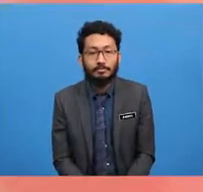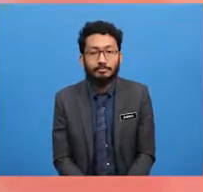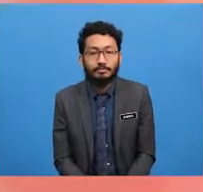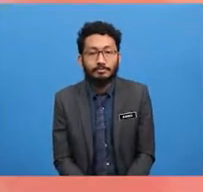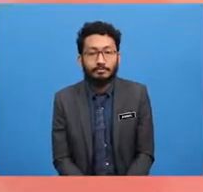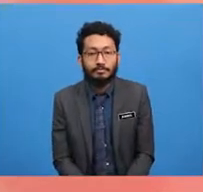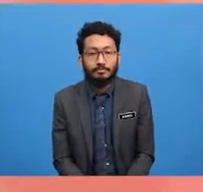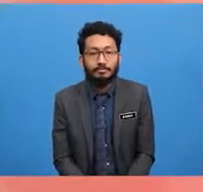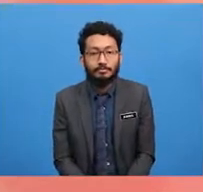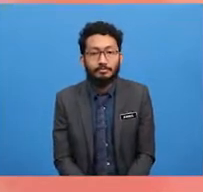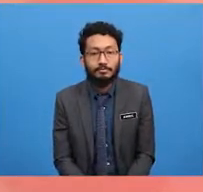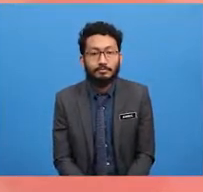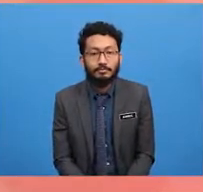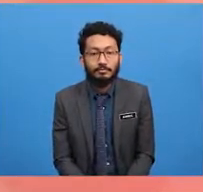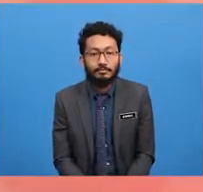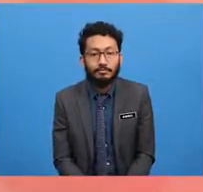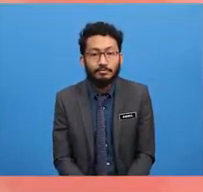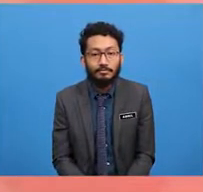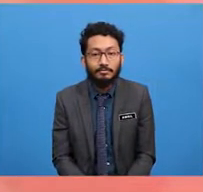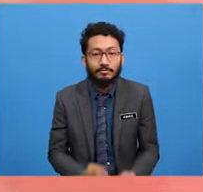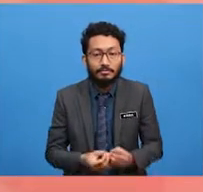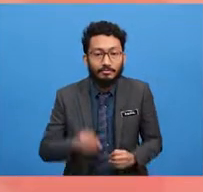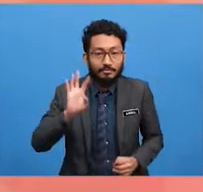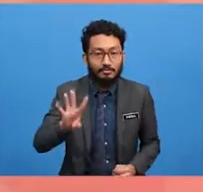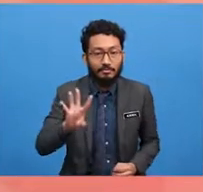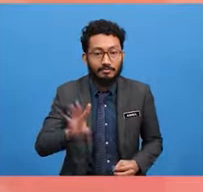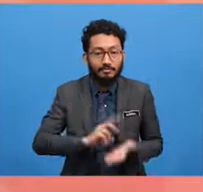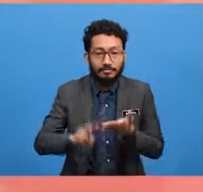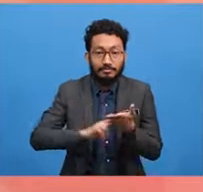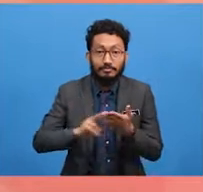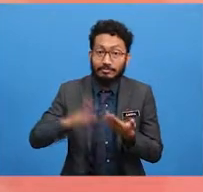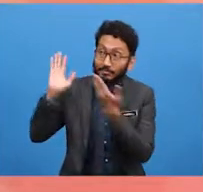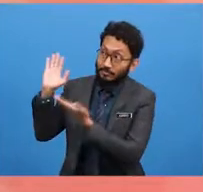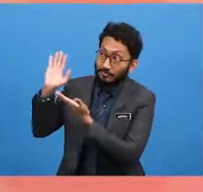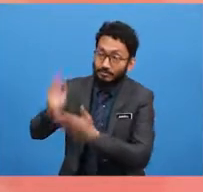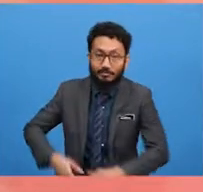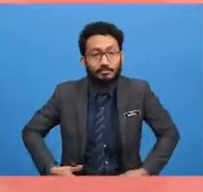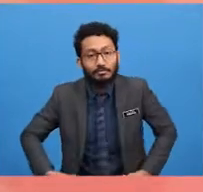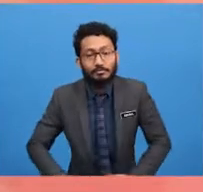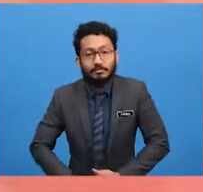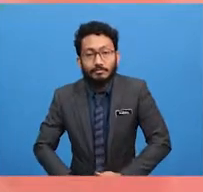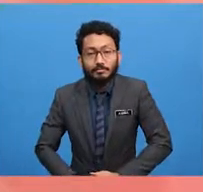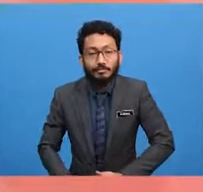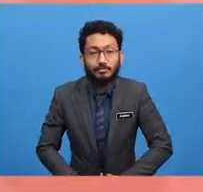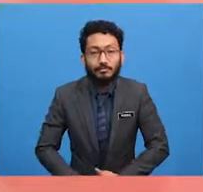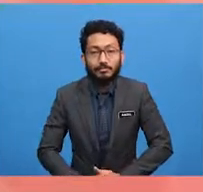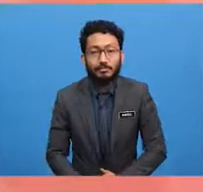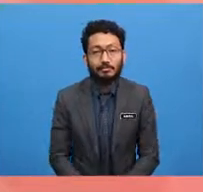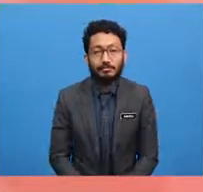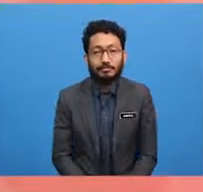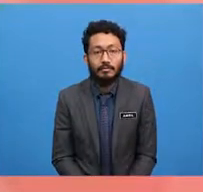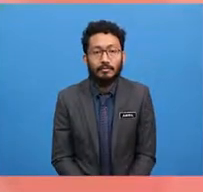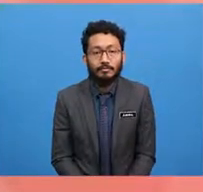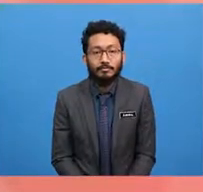Tower. Next, you are having a party and have also invited a new classmate